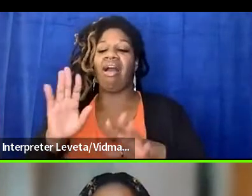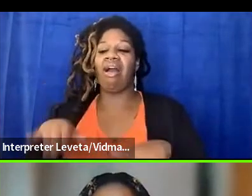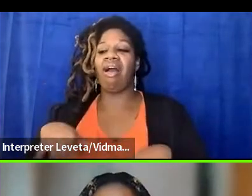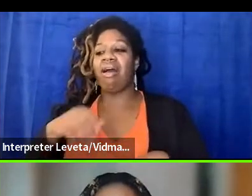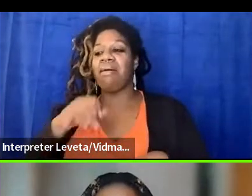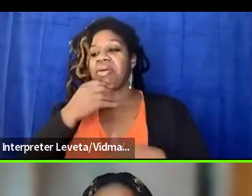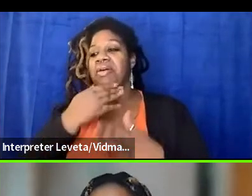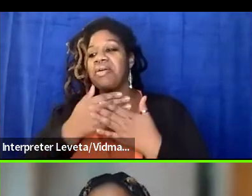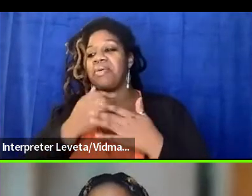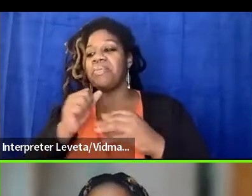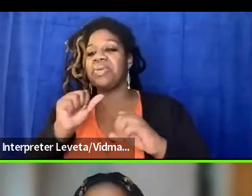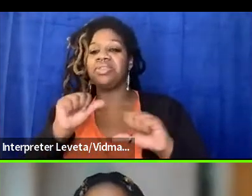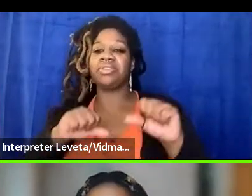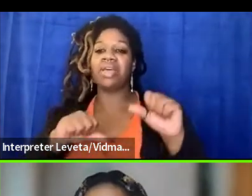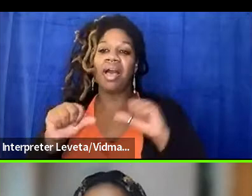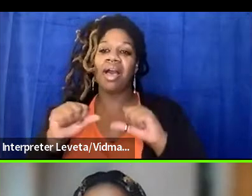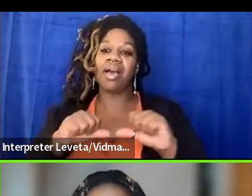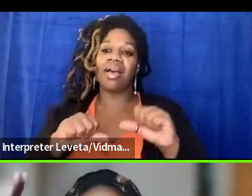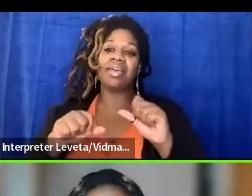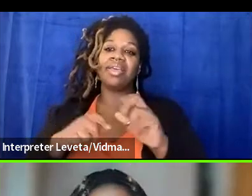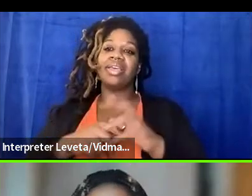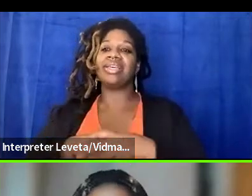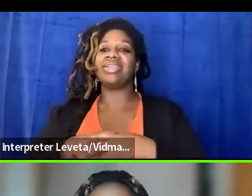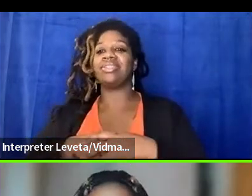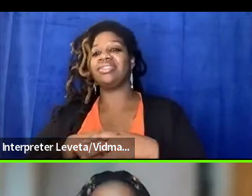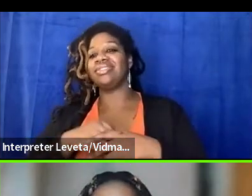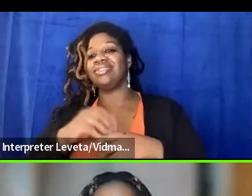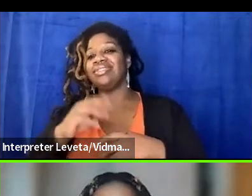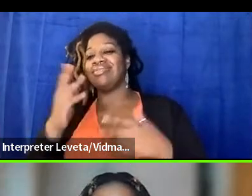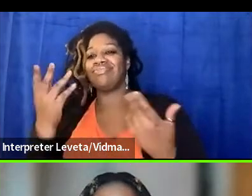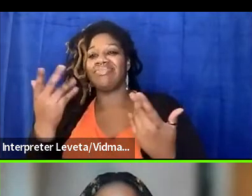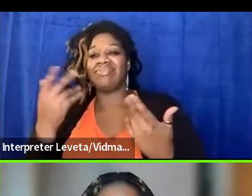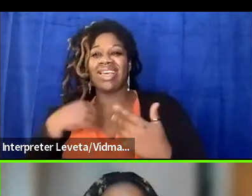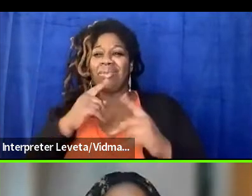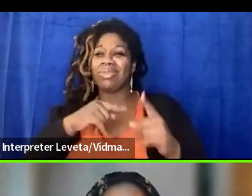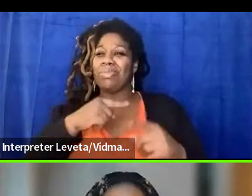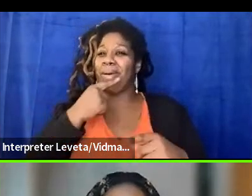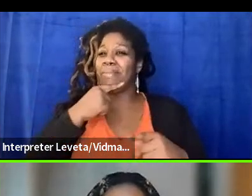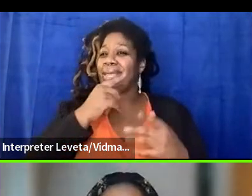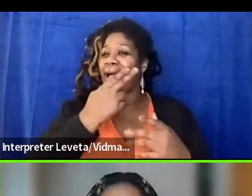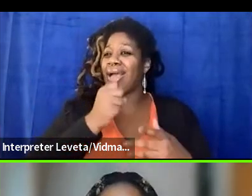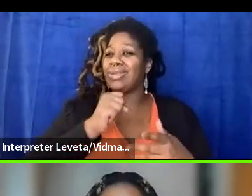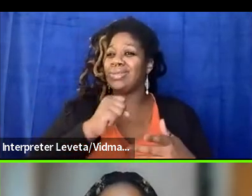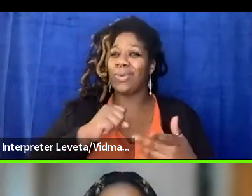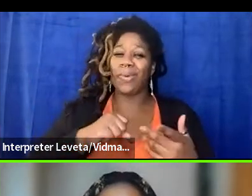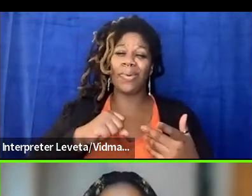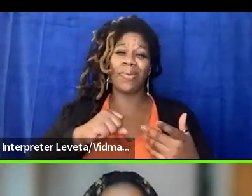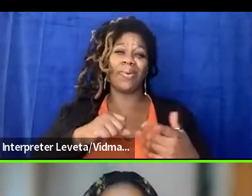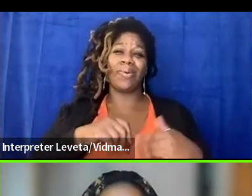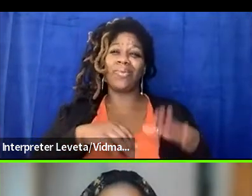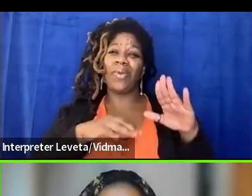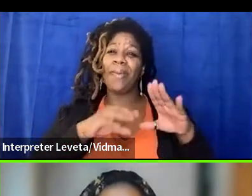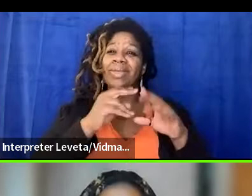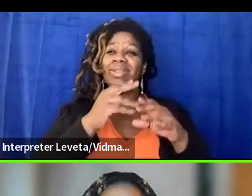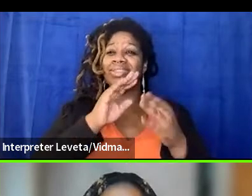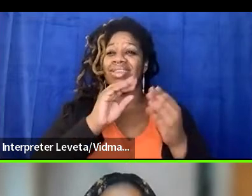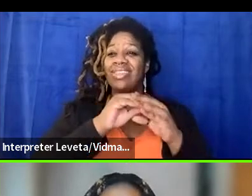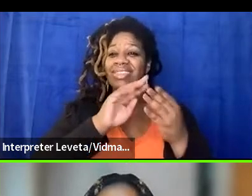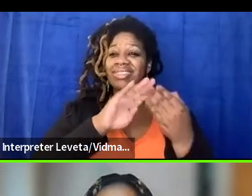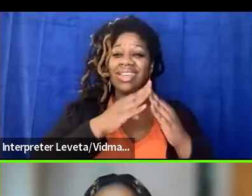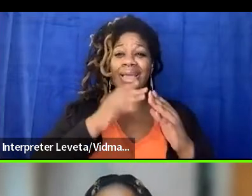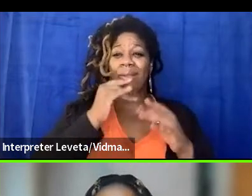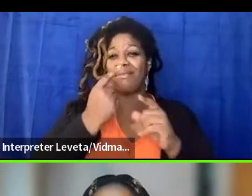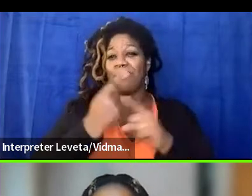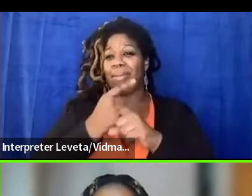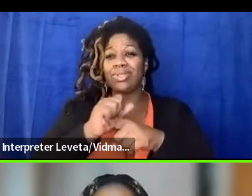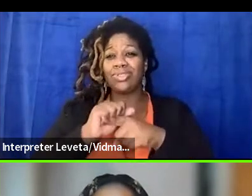I came from, an inner city public high school. Like, I don't have the training. I'm not gonna like make it here.